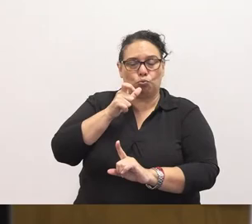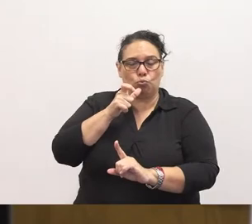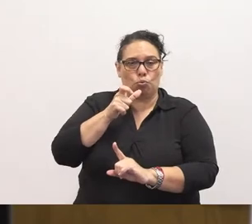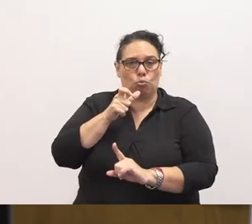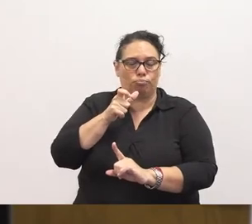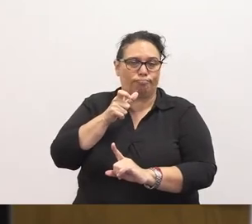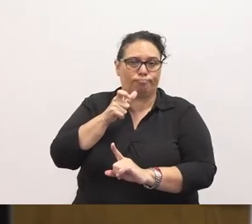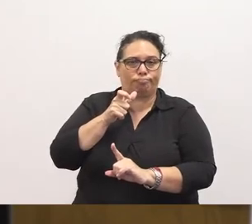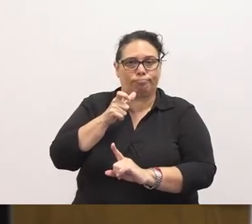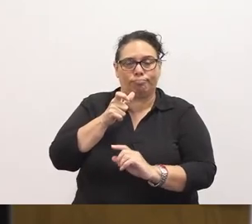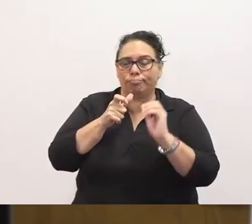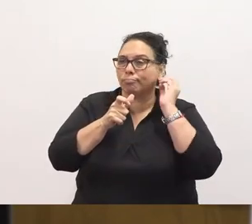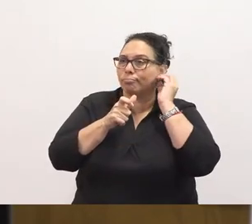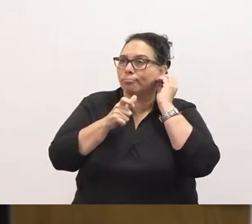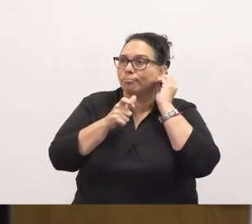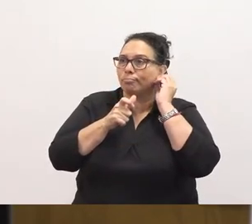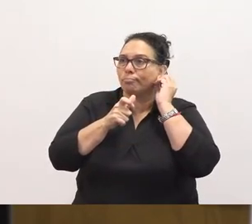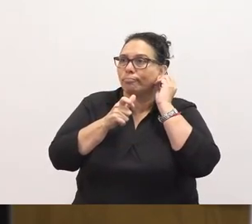have